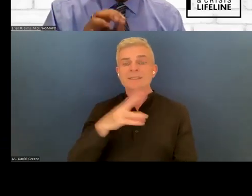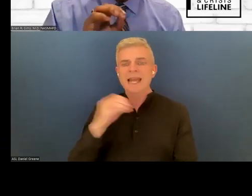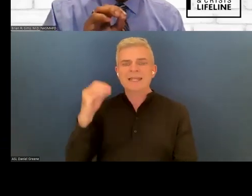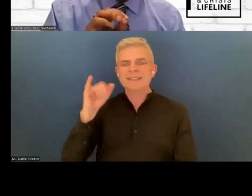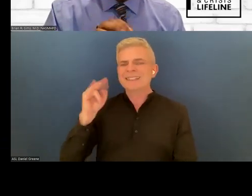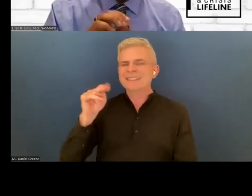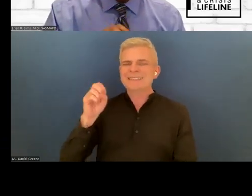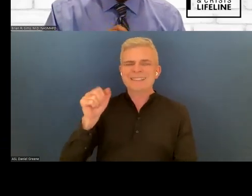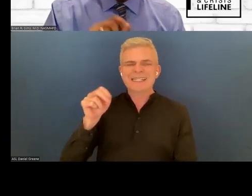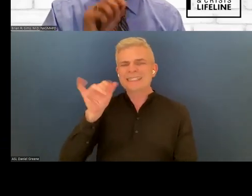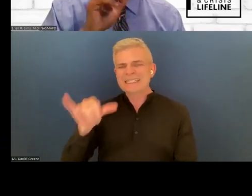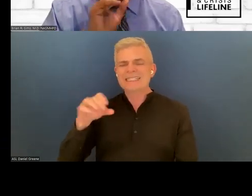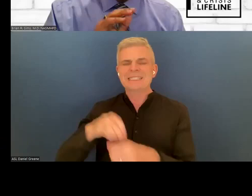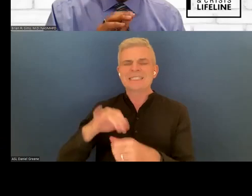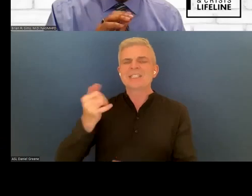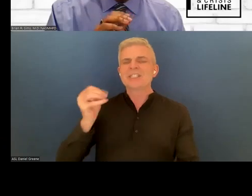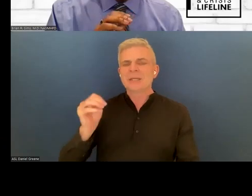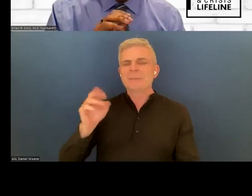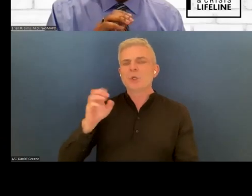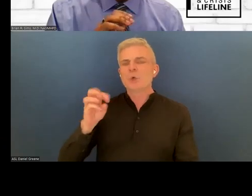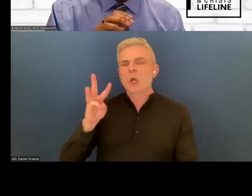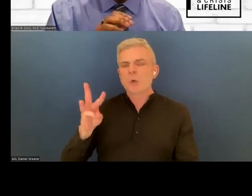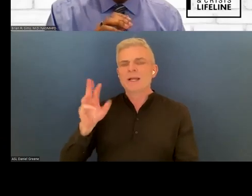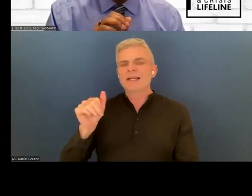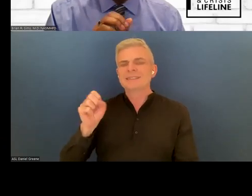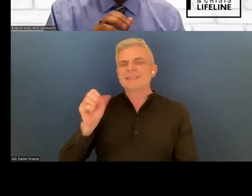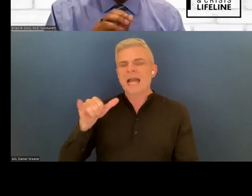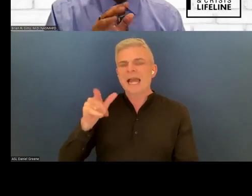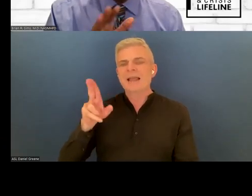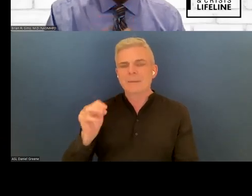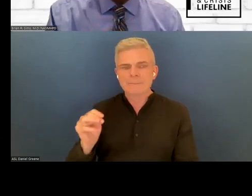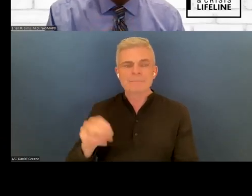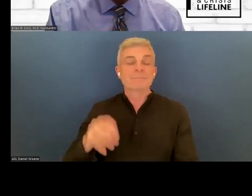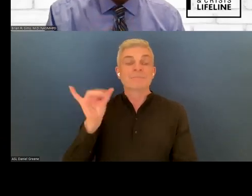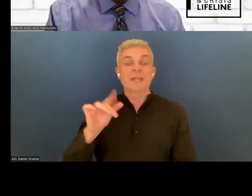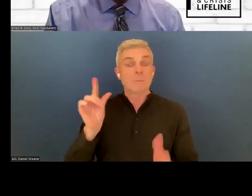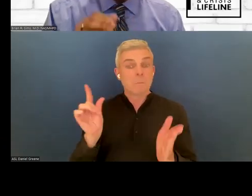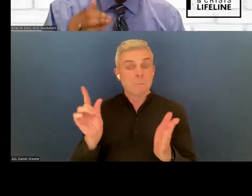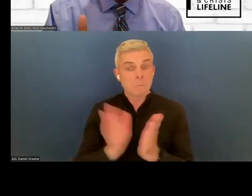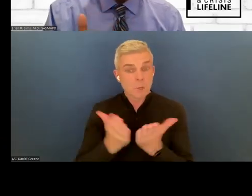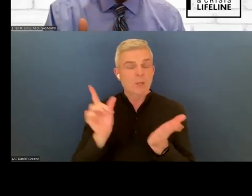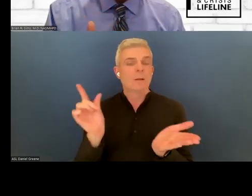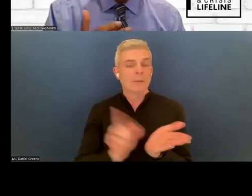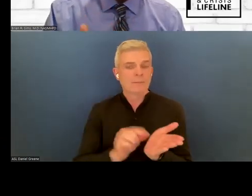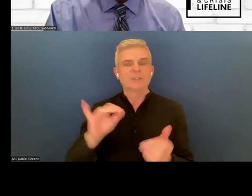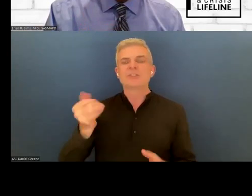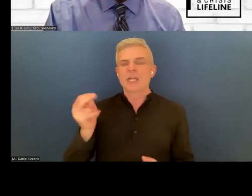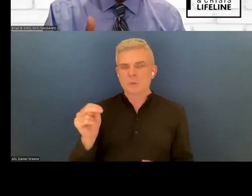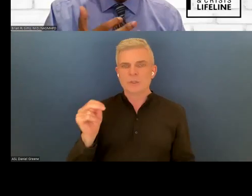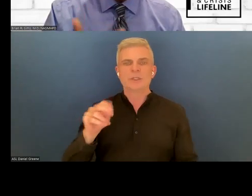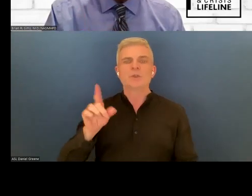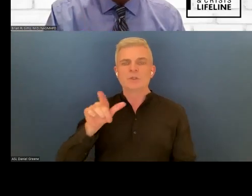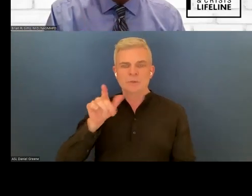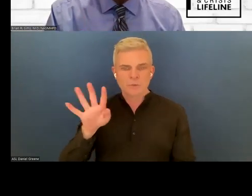Asylum. This text was released back in January of 2024. What it did was it highlighted